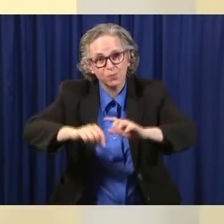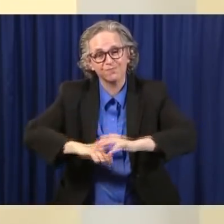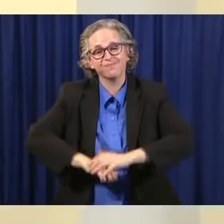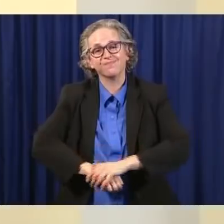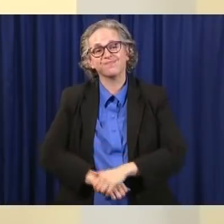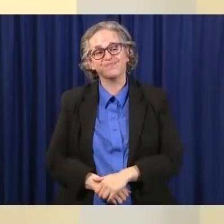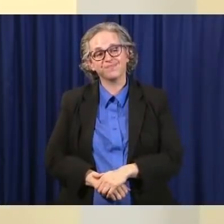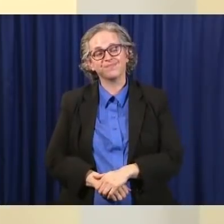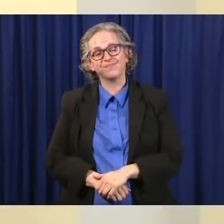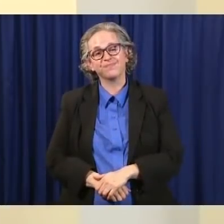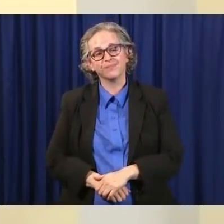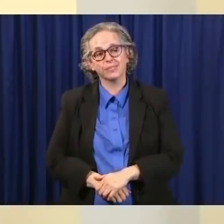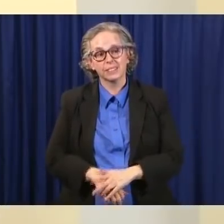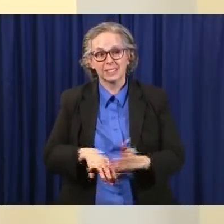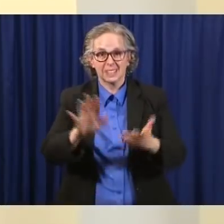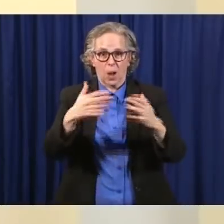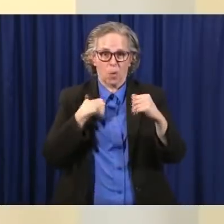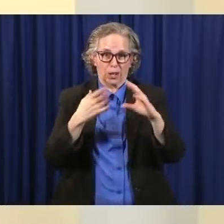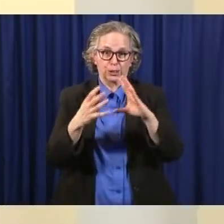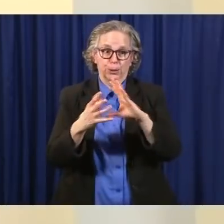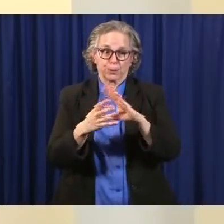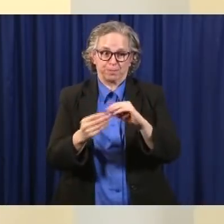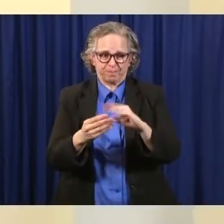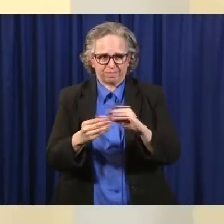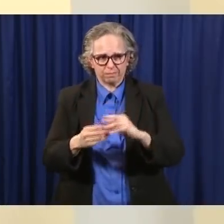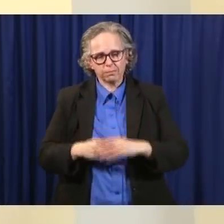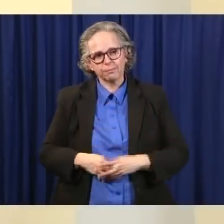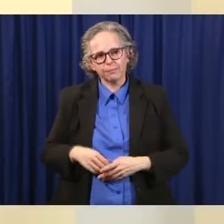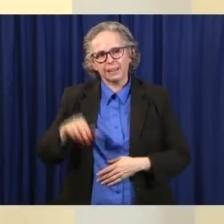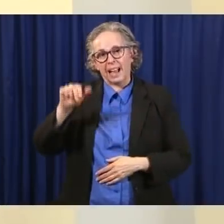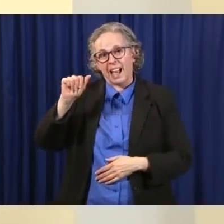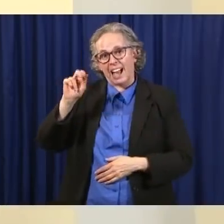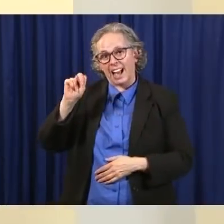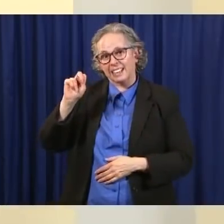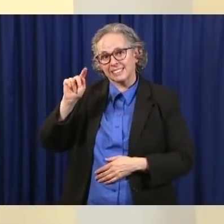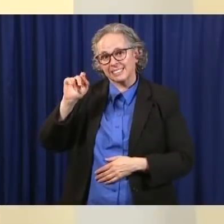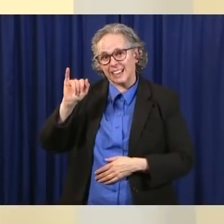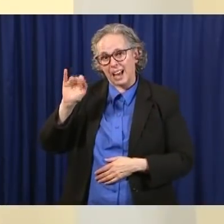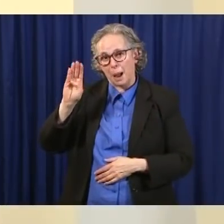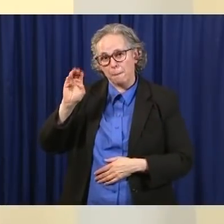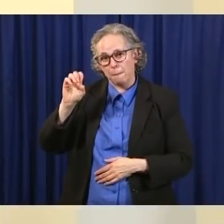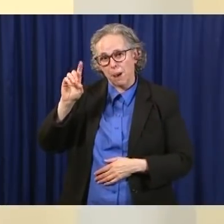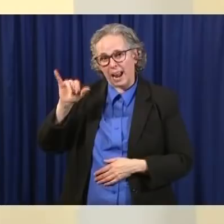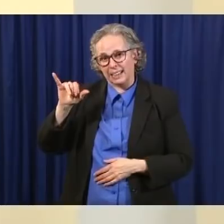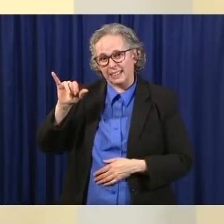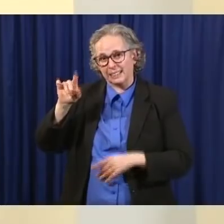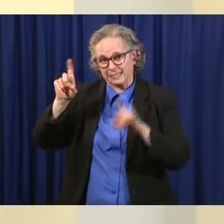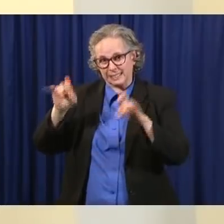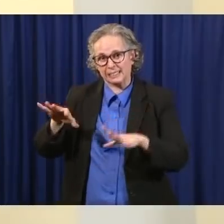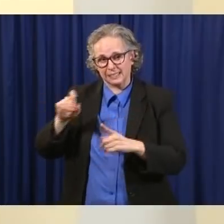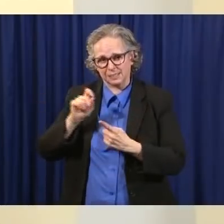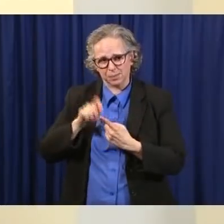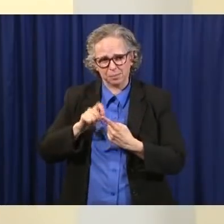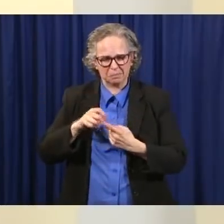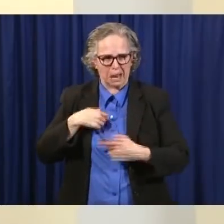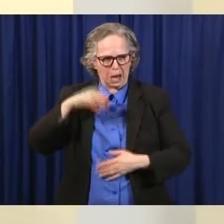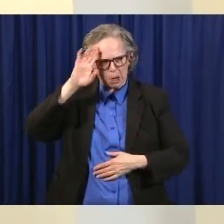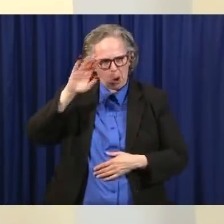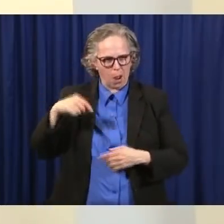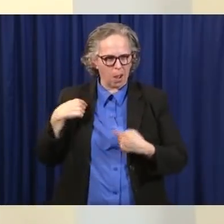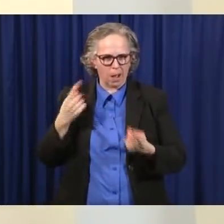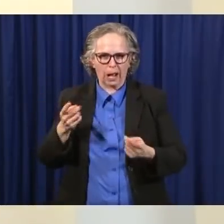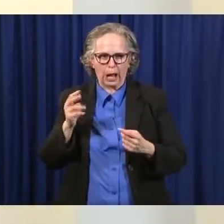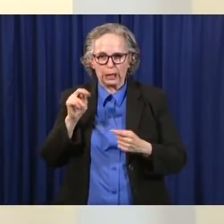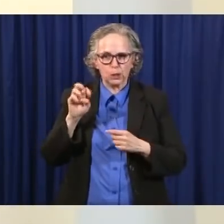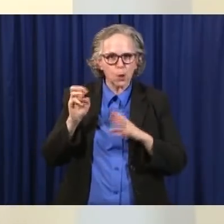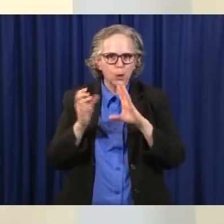thing I want to say is a little bit about the antibody testing. We're very excited. I know some news stories have run that in the next